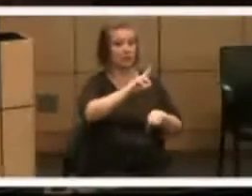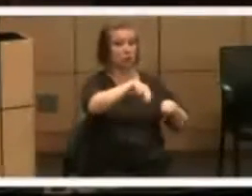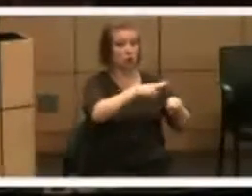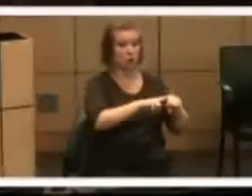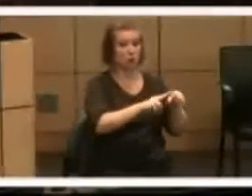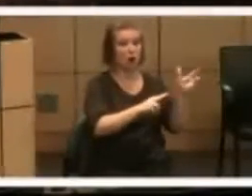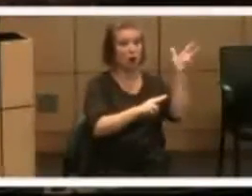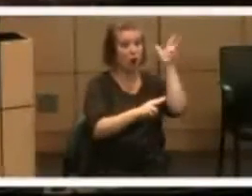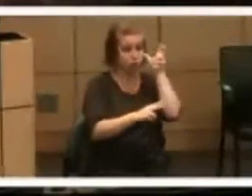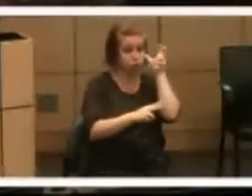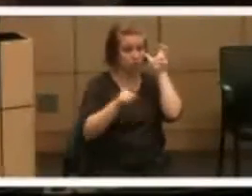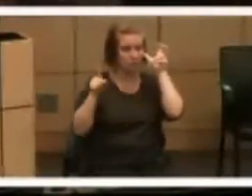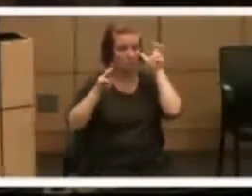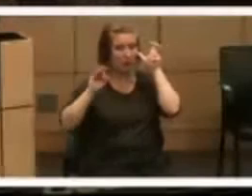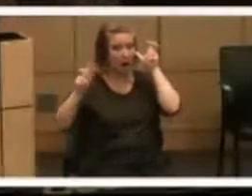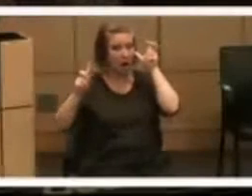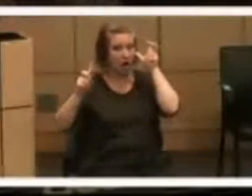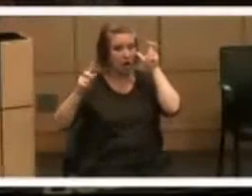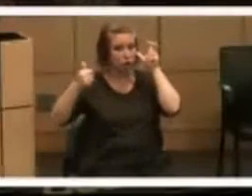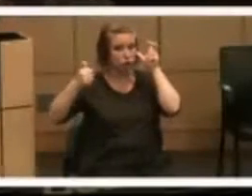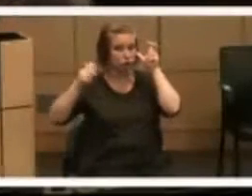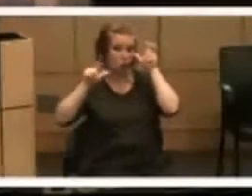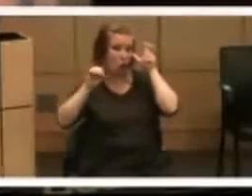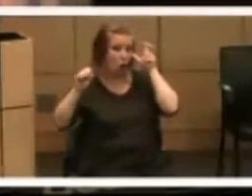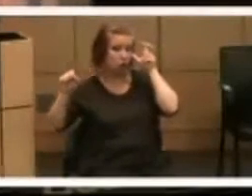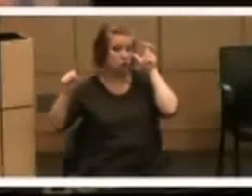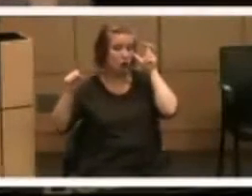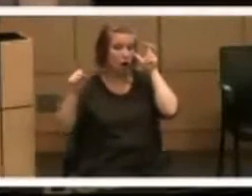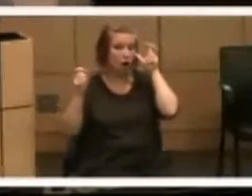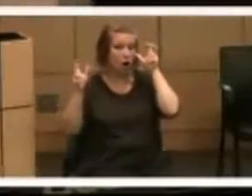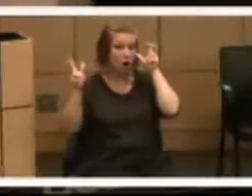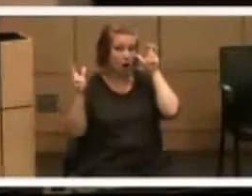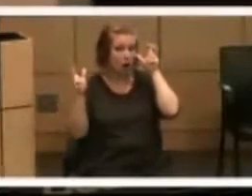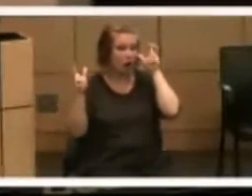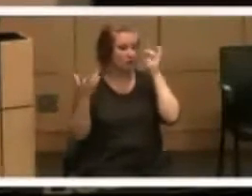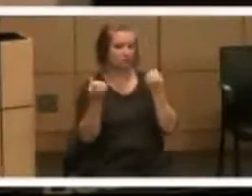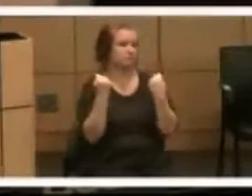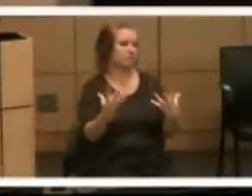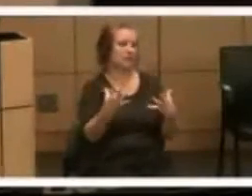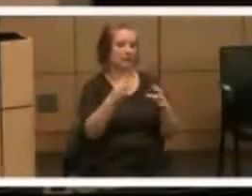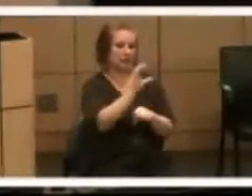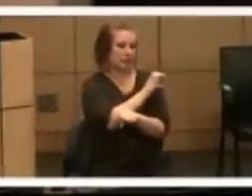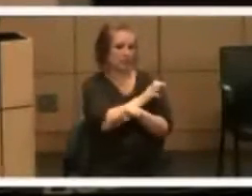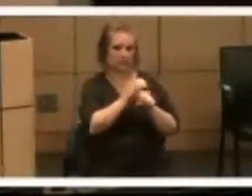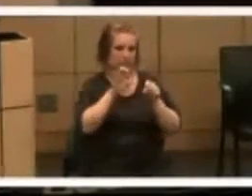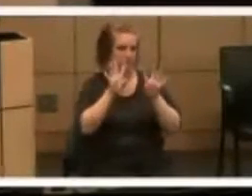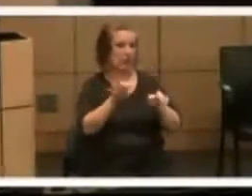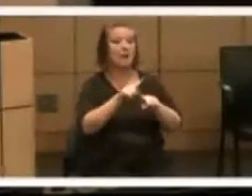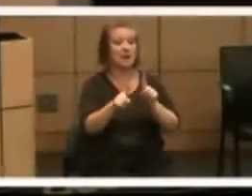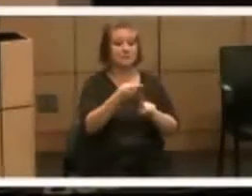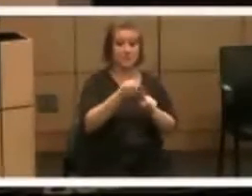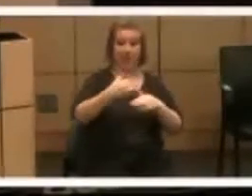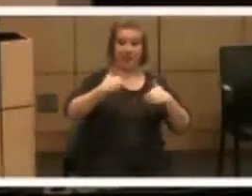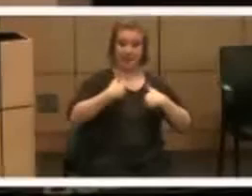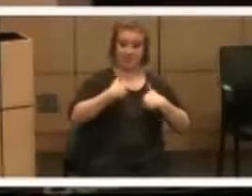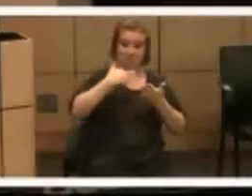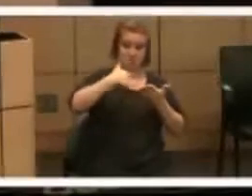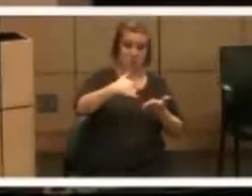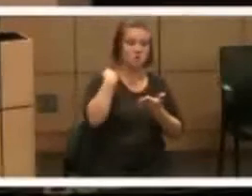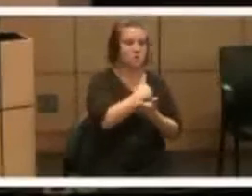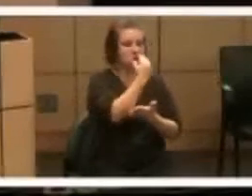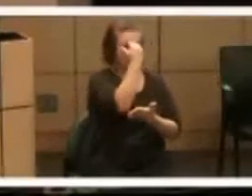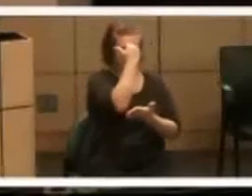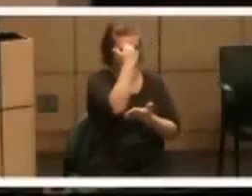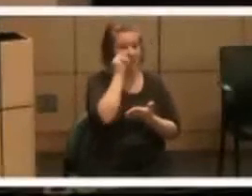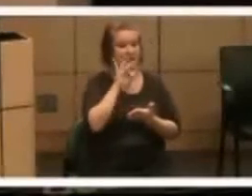moderate hearing loss in the other ear, there's just so many questions clinically, but from animal work we know that providing